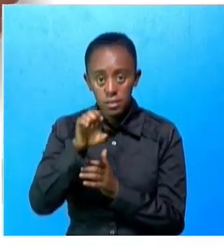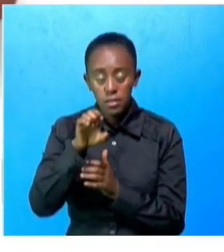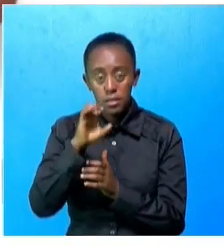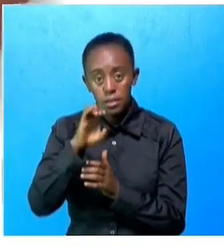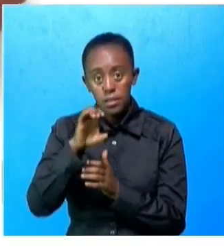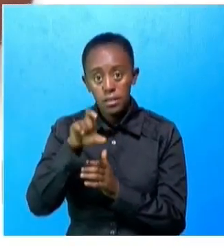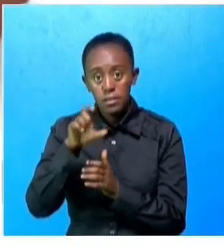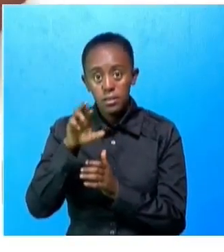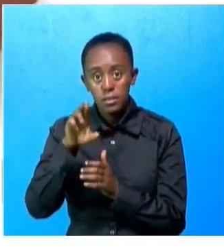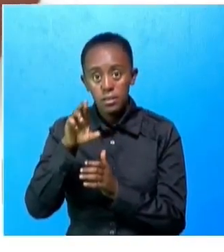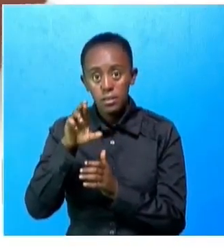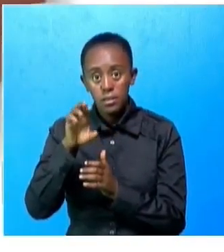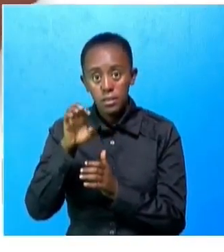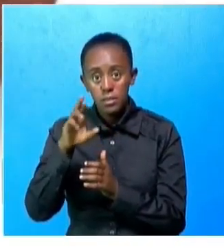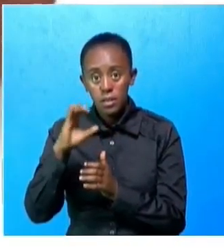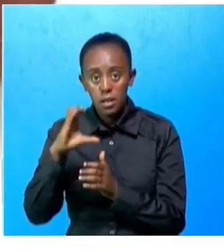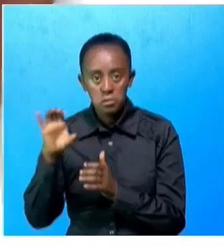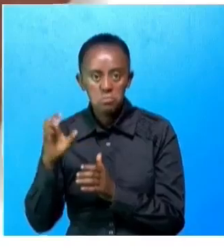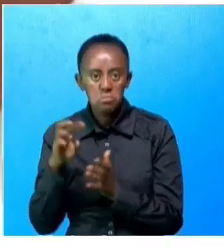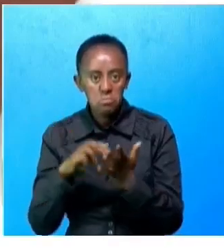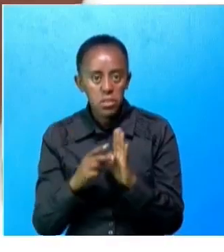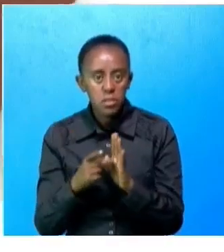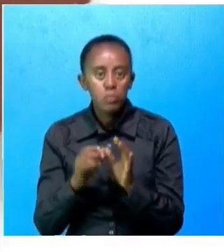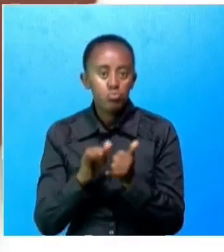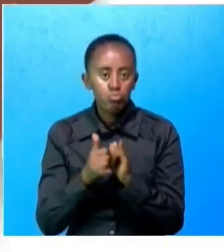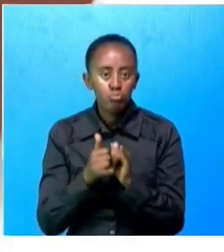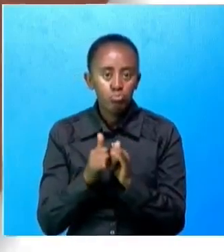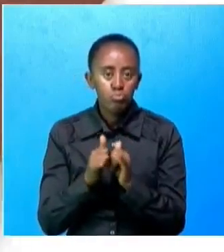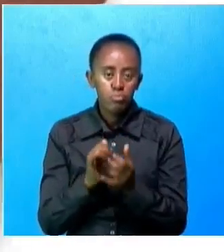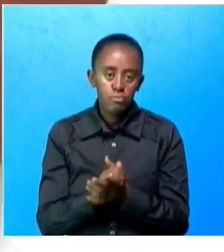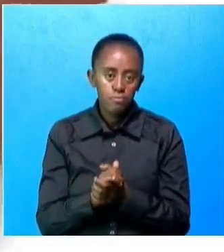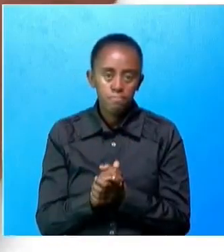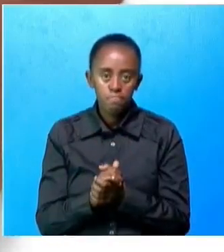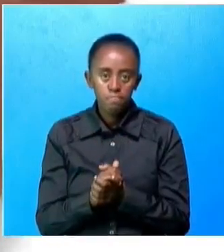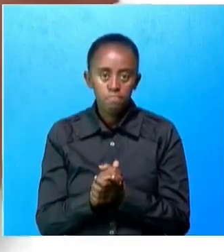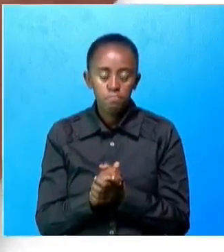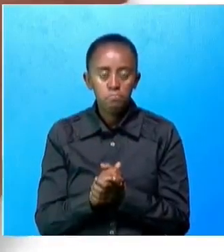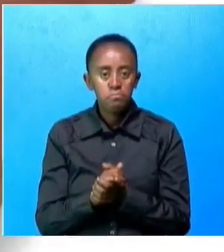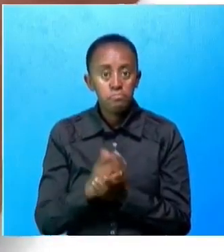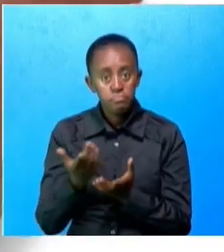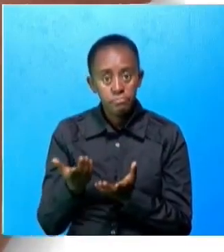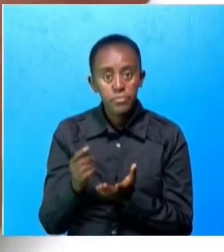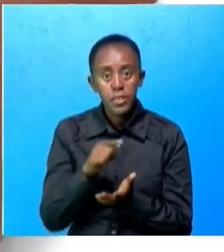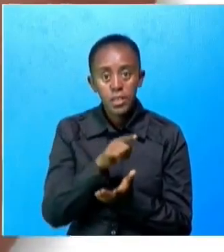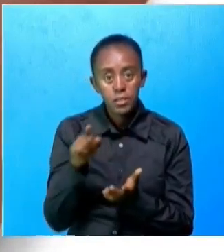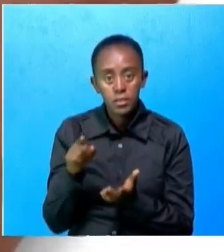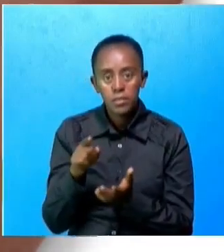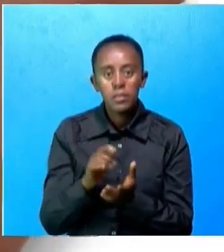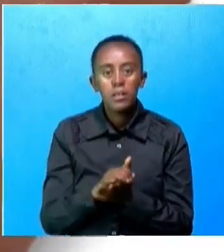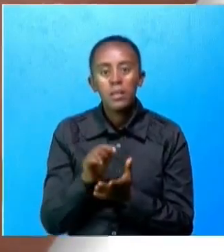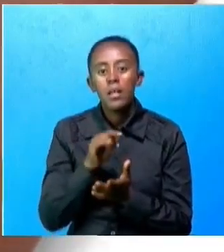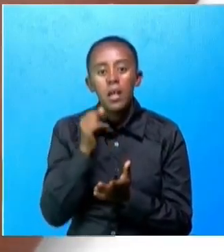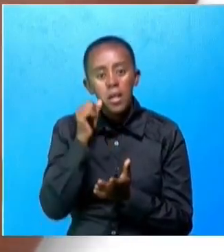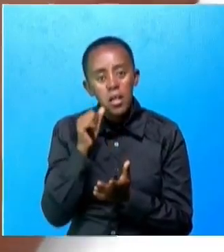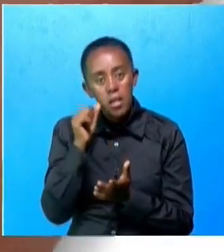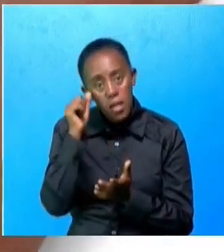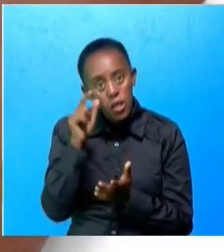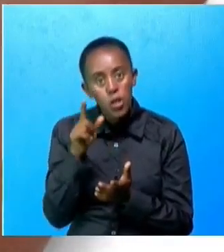it's obvious that he